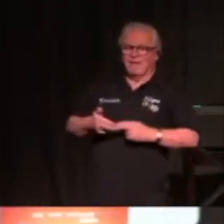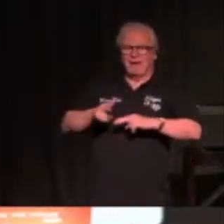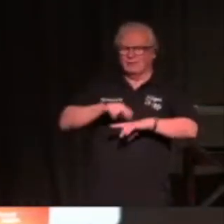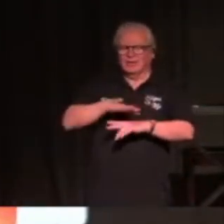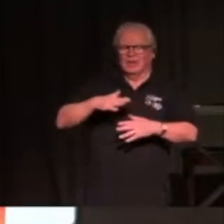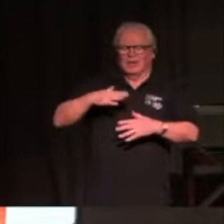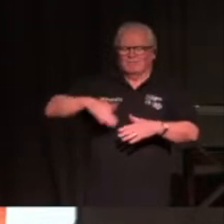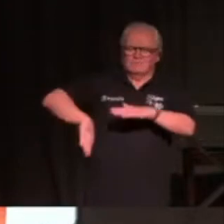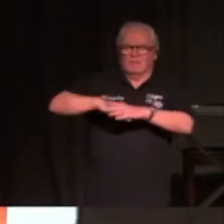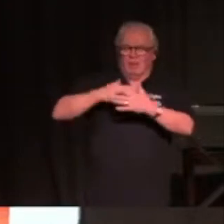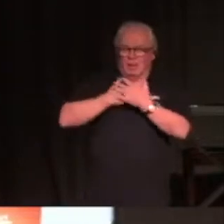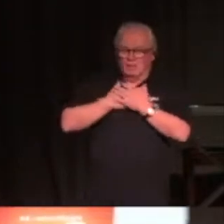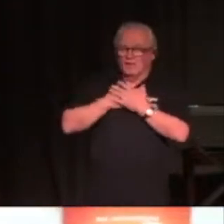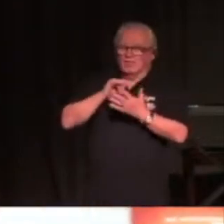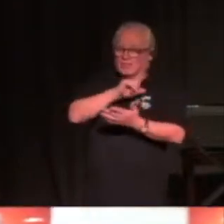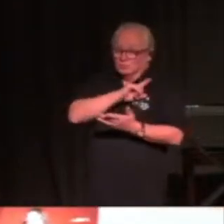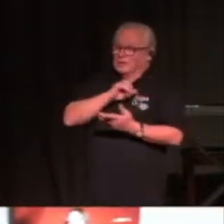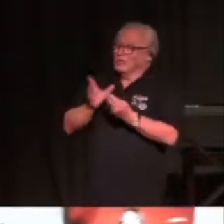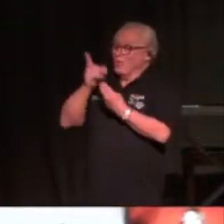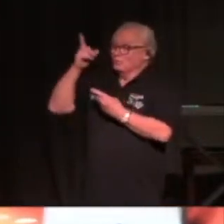that's what he's after.